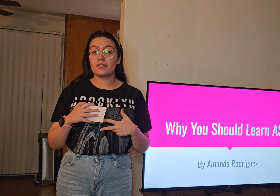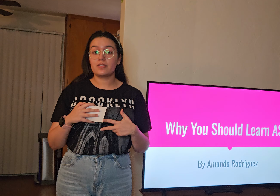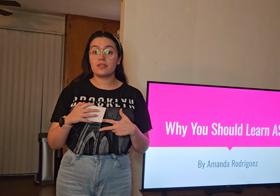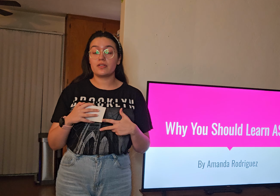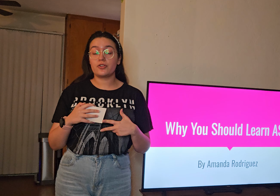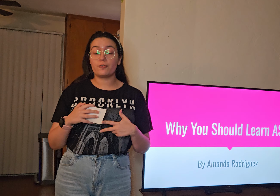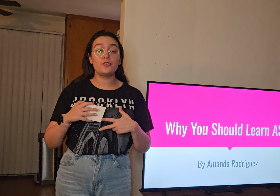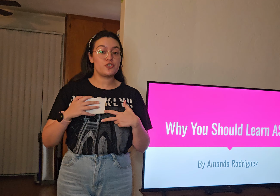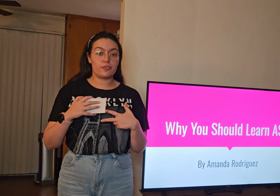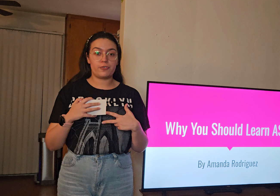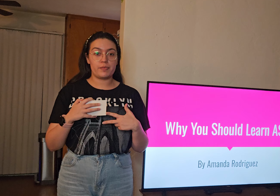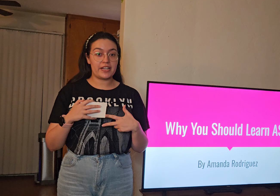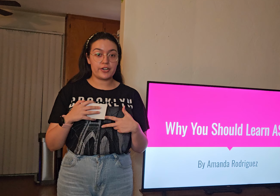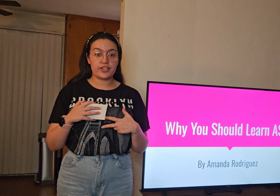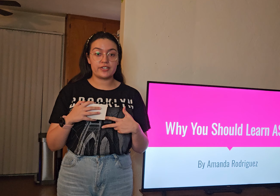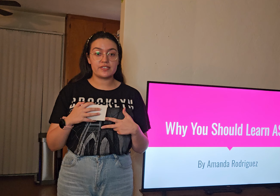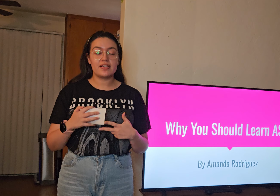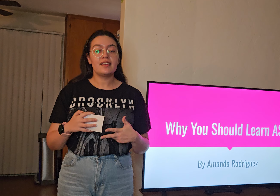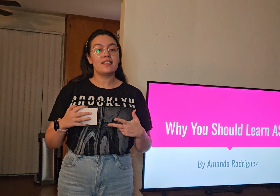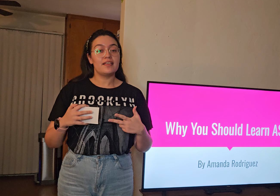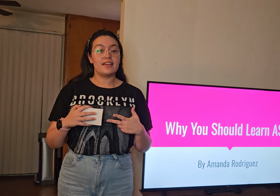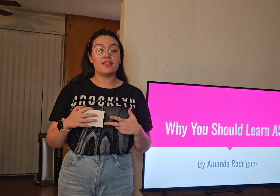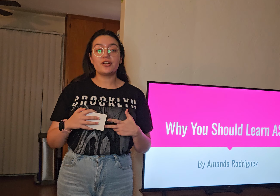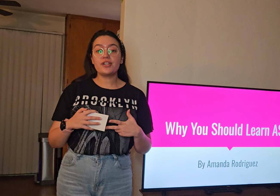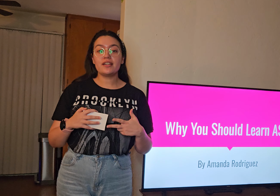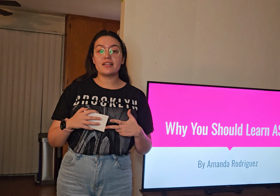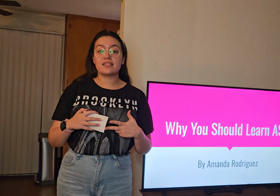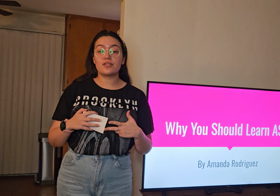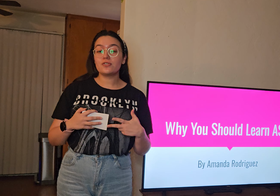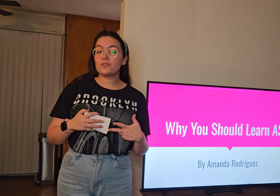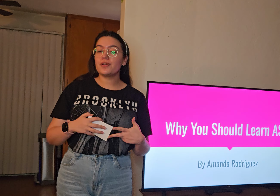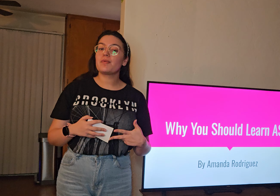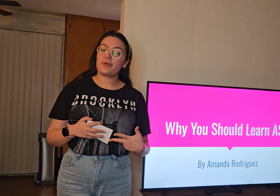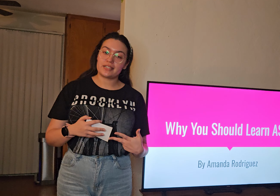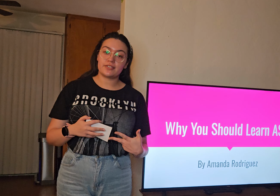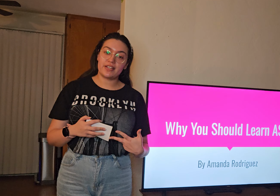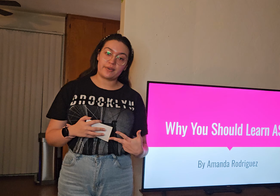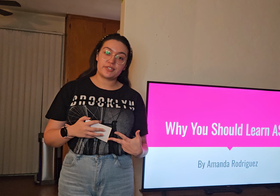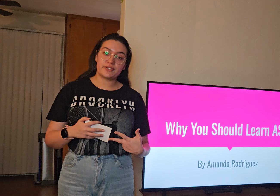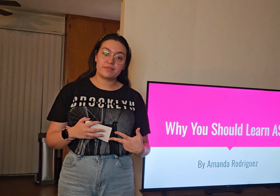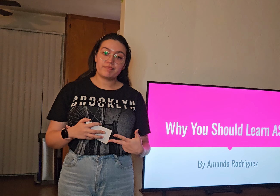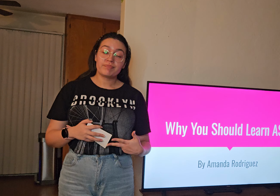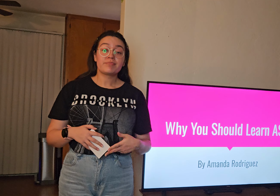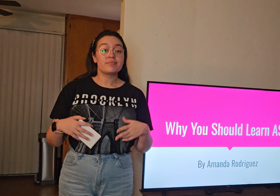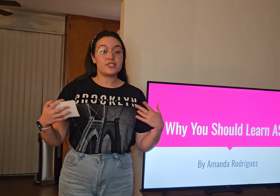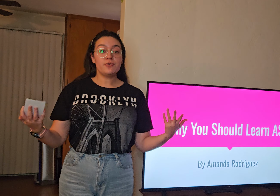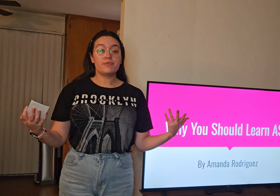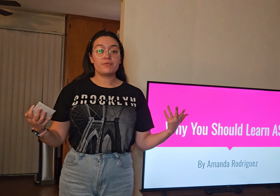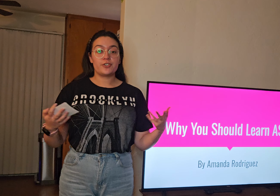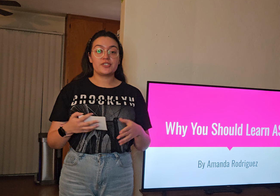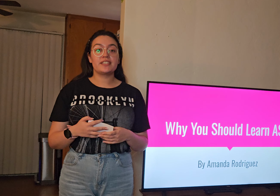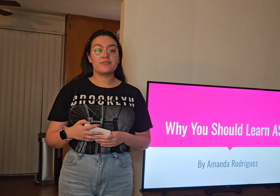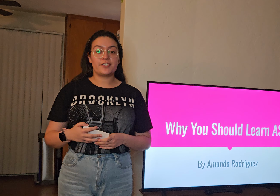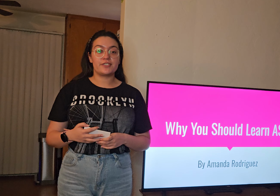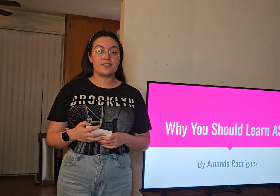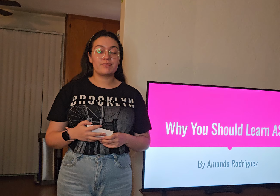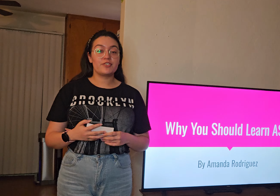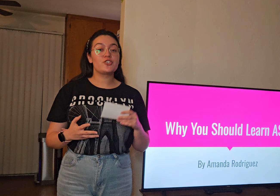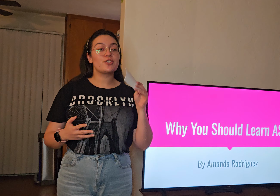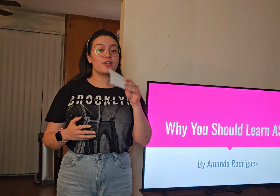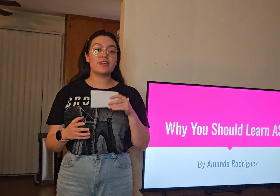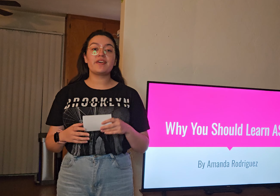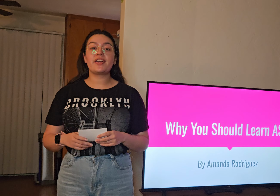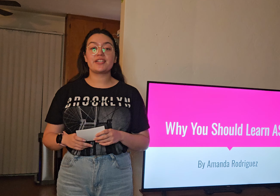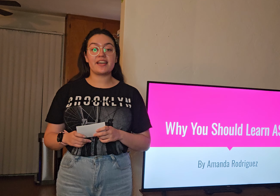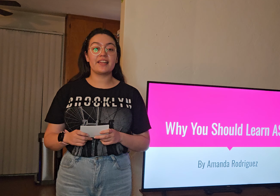up your future for many careers. And third, is a useful and practical language. So, first things first.